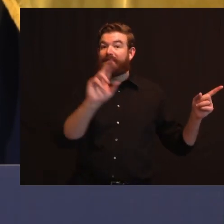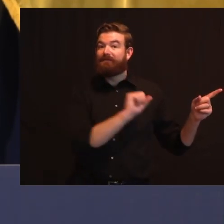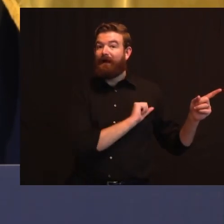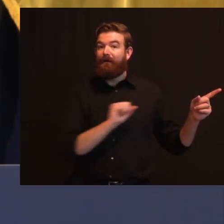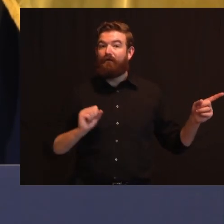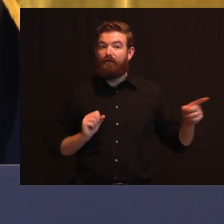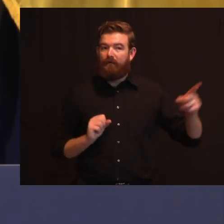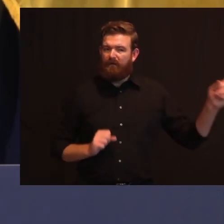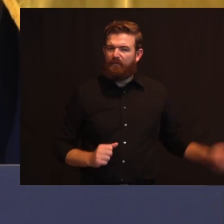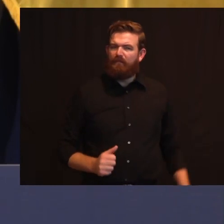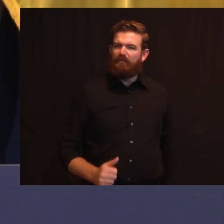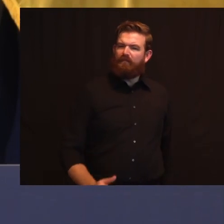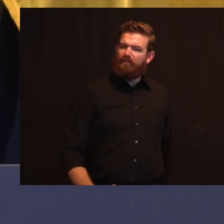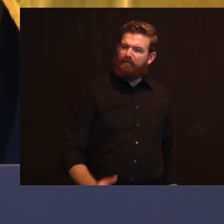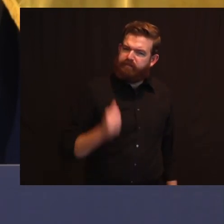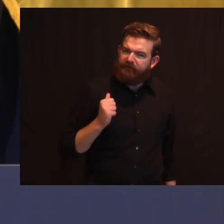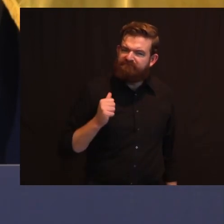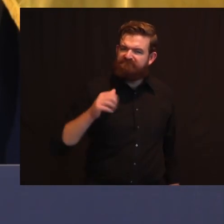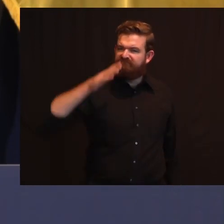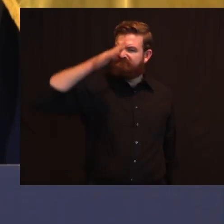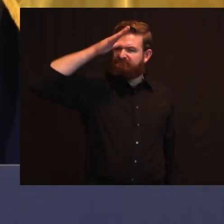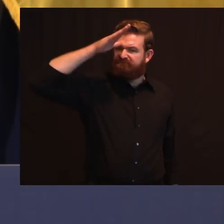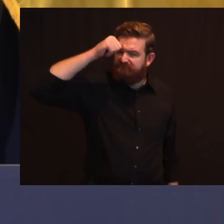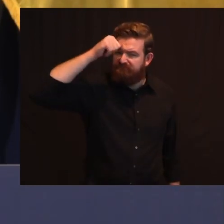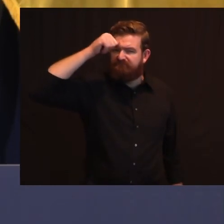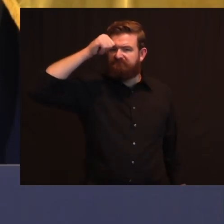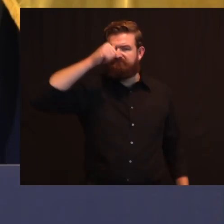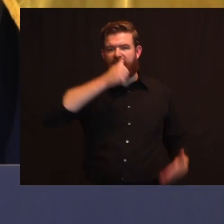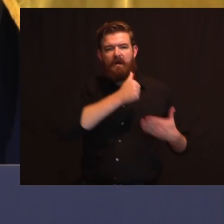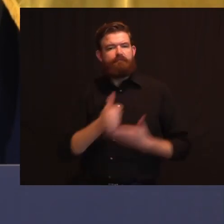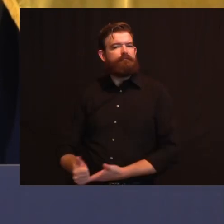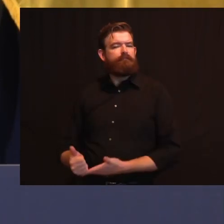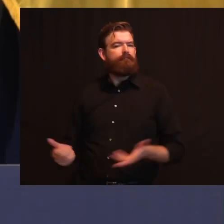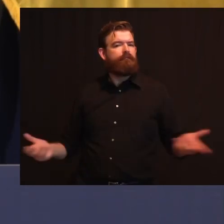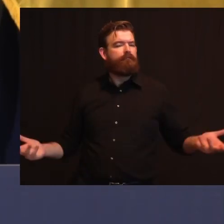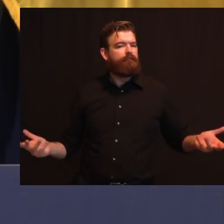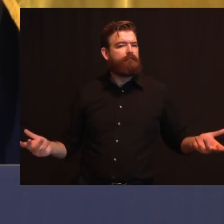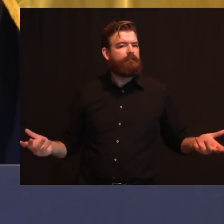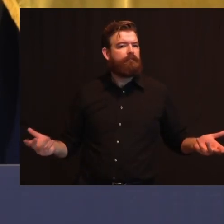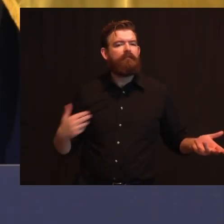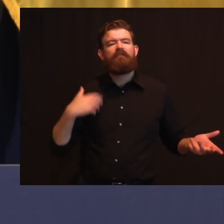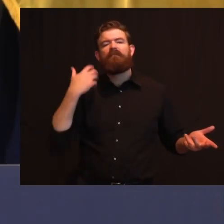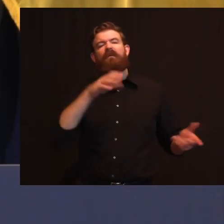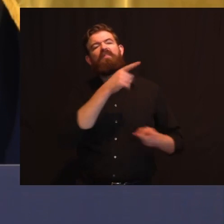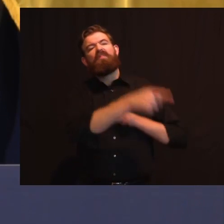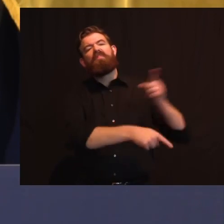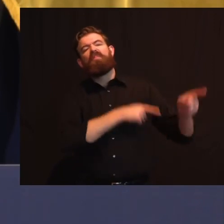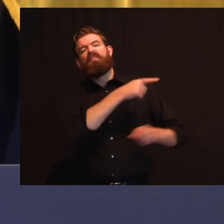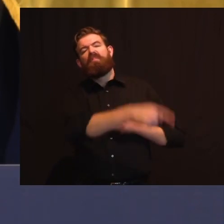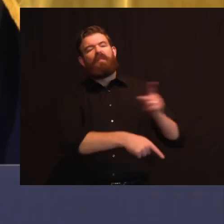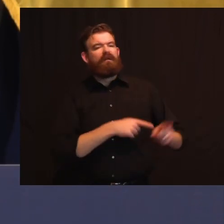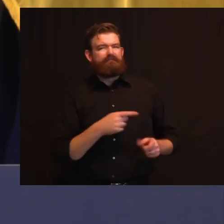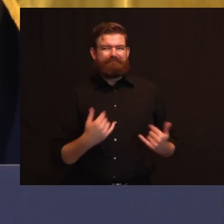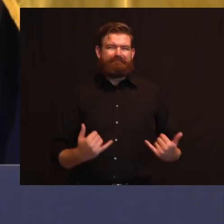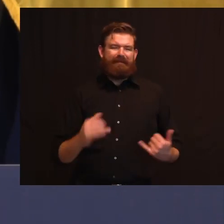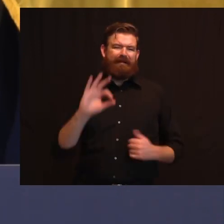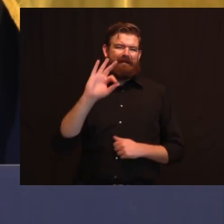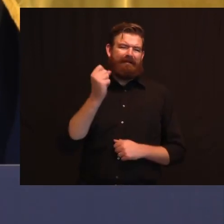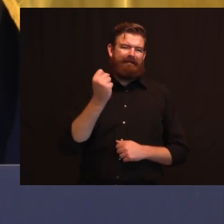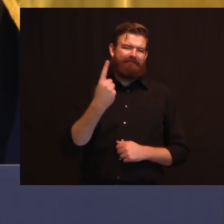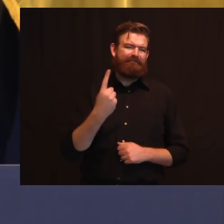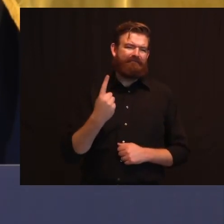and I don't want to be political today of all days, but so that's all I'll say. We have got to get more federal money, and it's